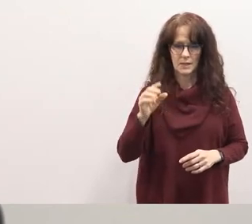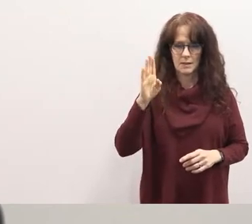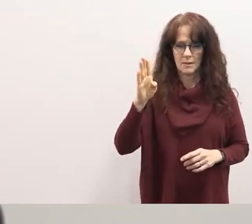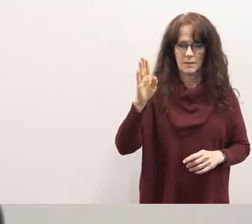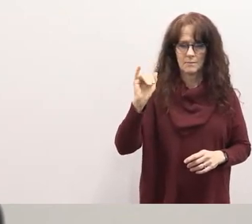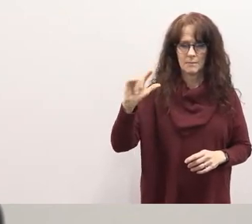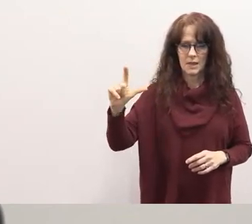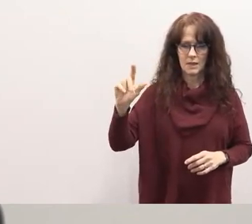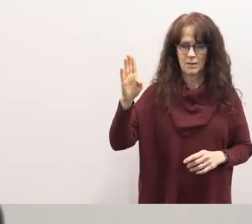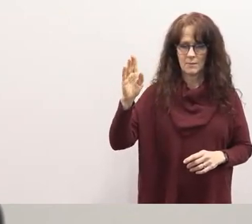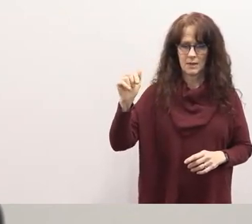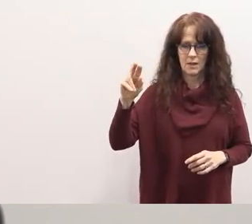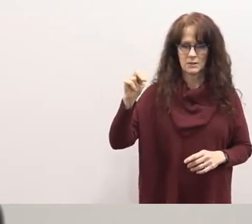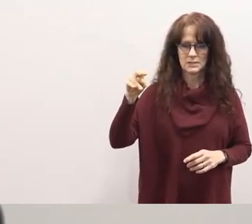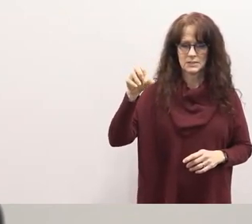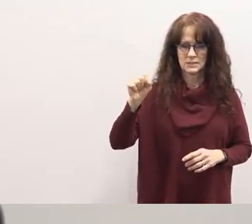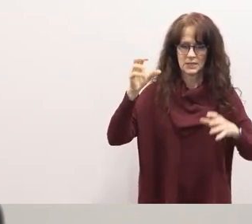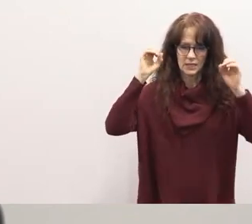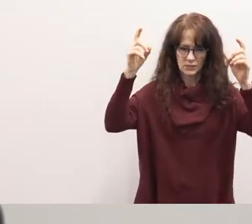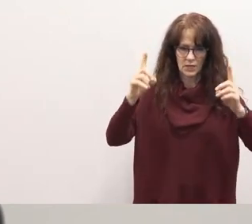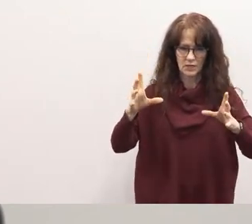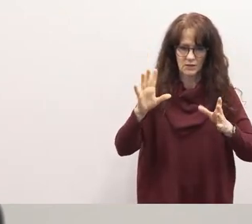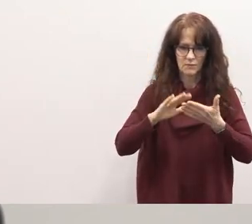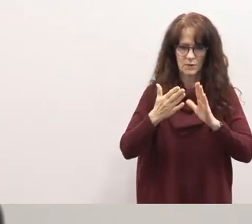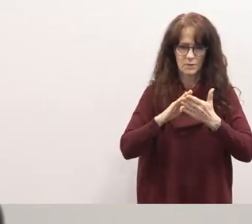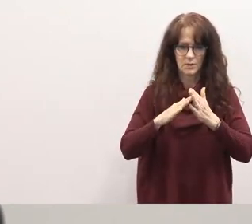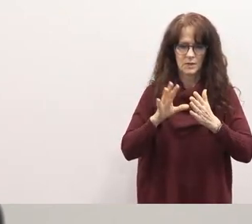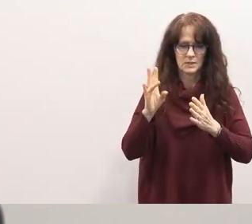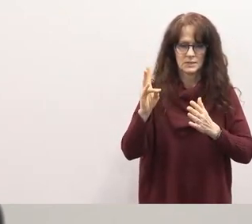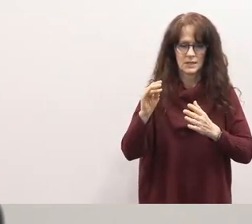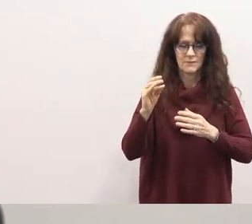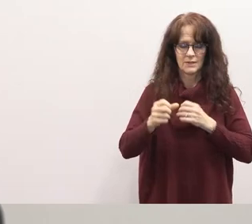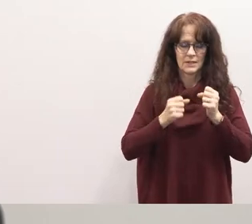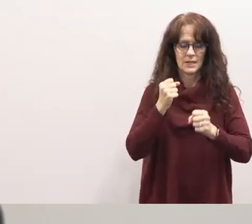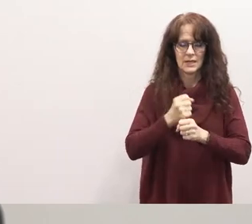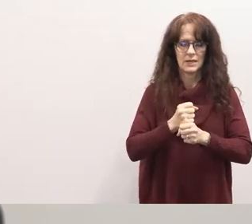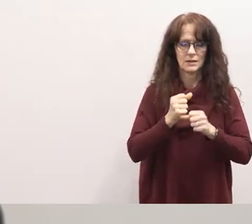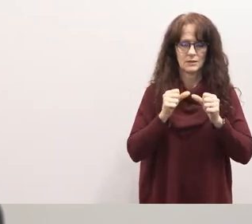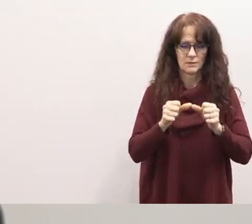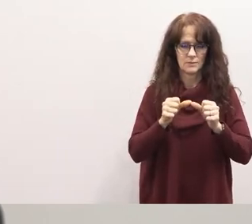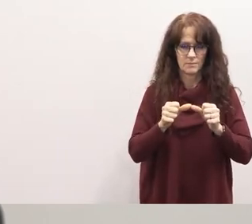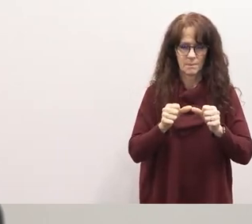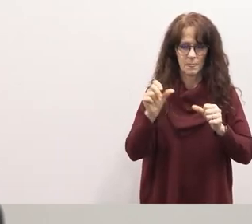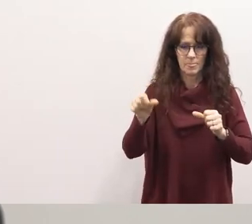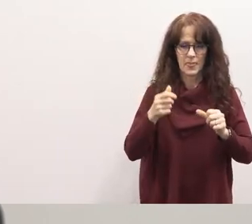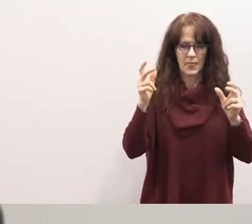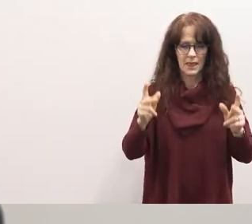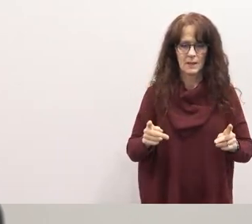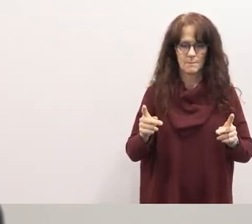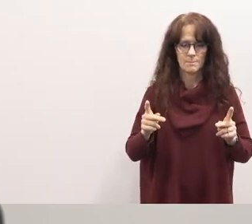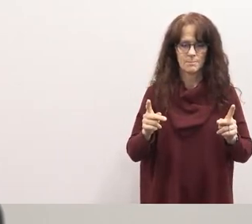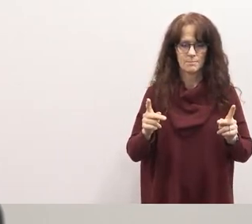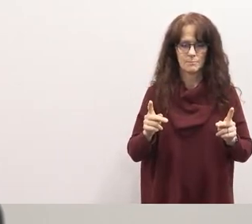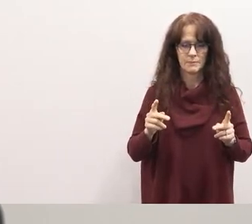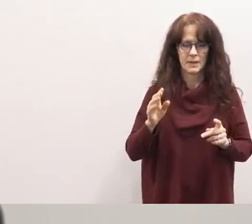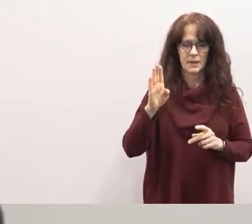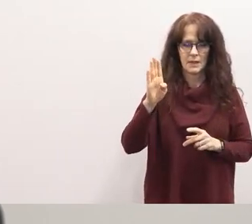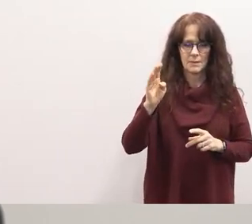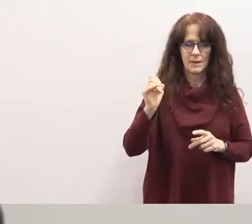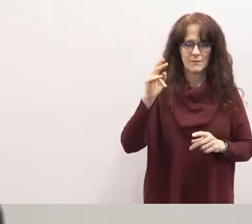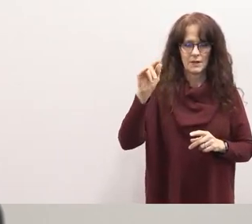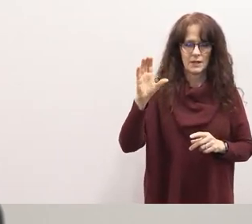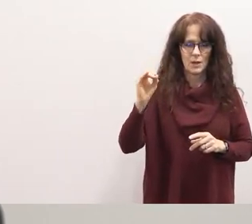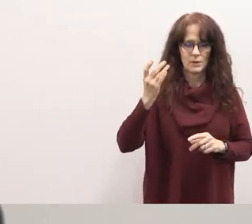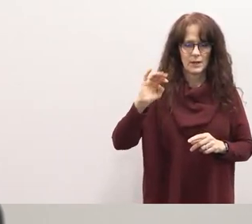who was an educator in this community for over 70 years. And then the other person is Beverly O'Neill, who